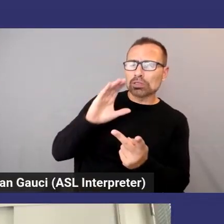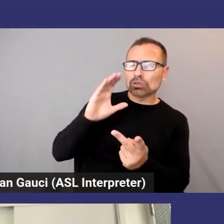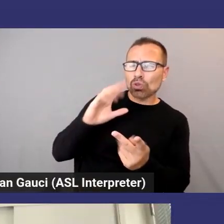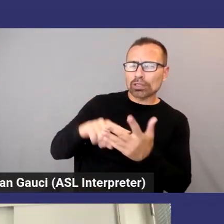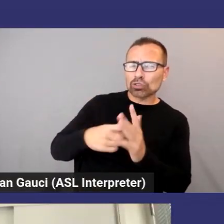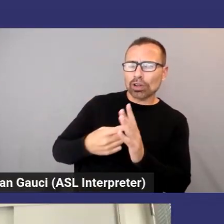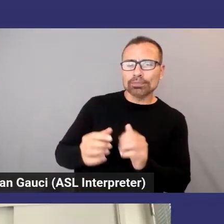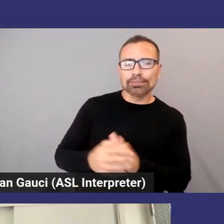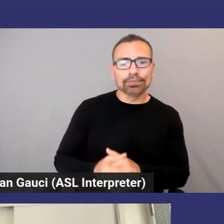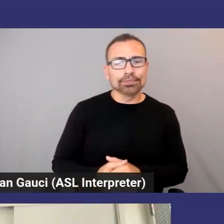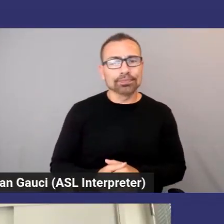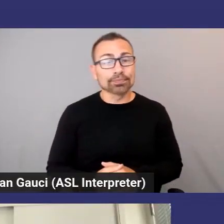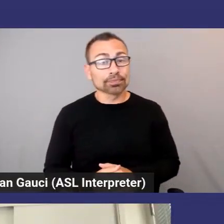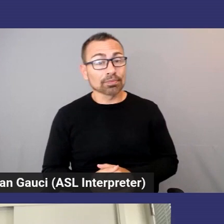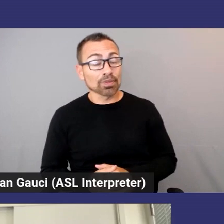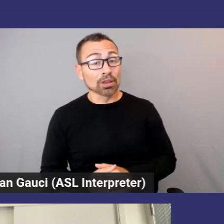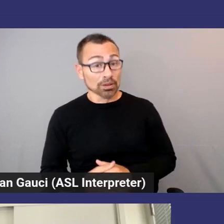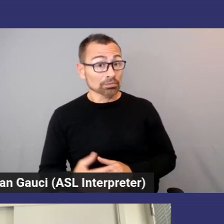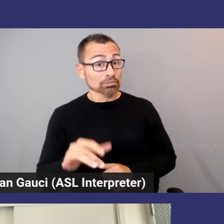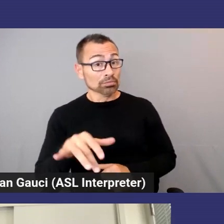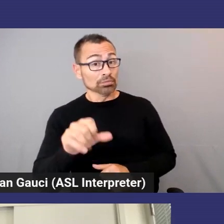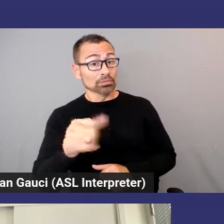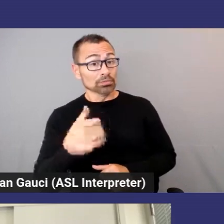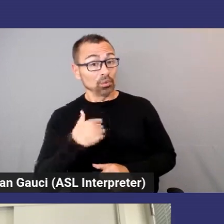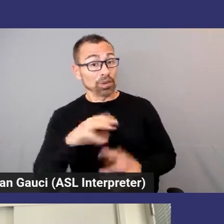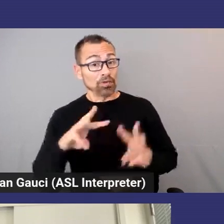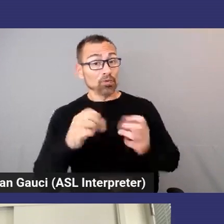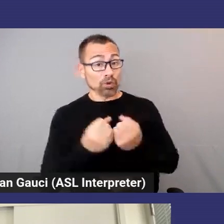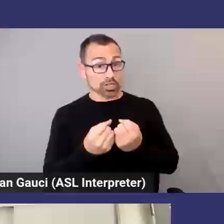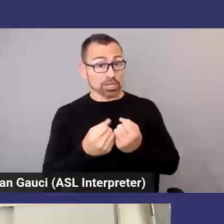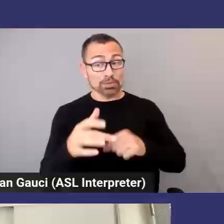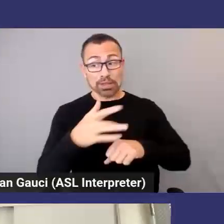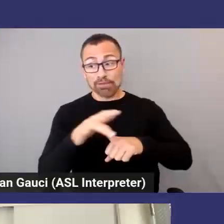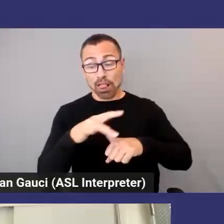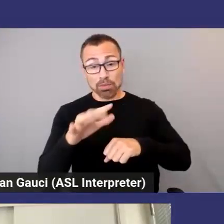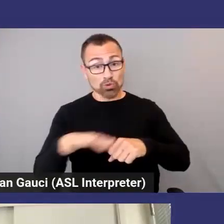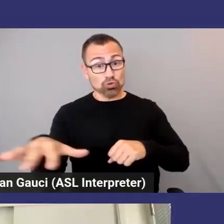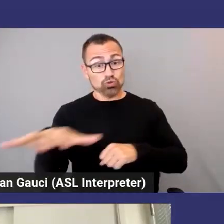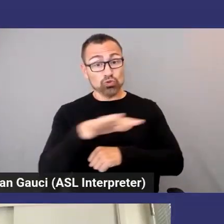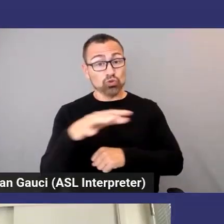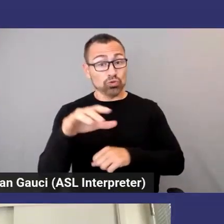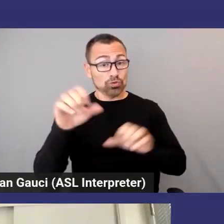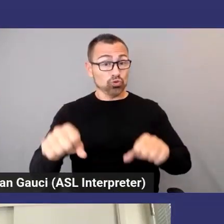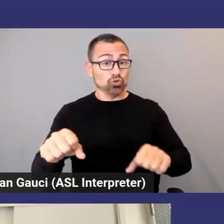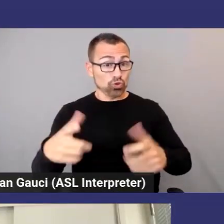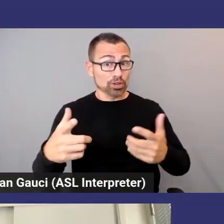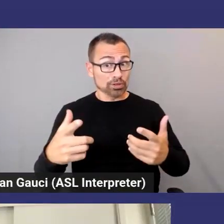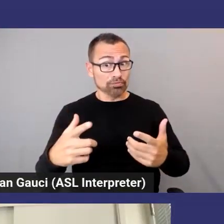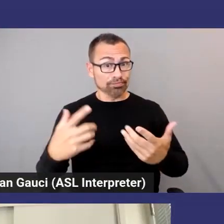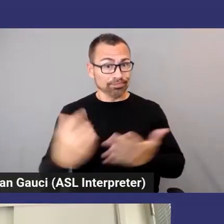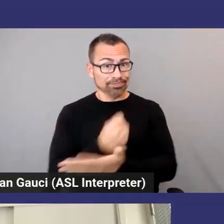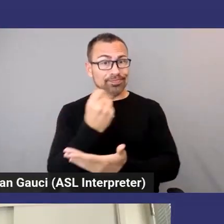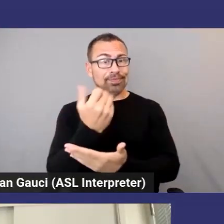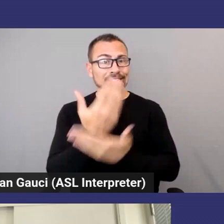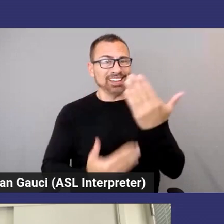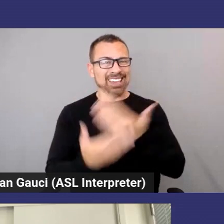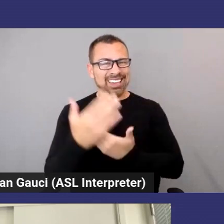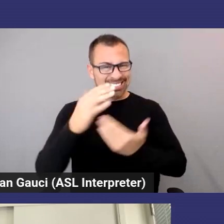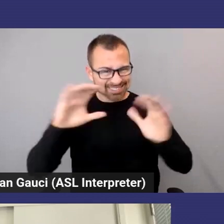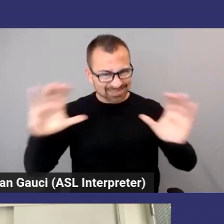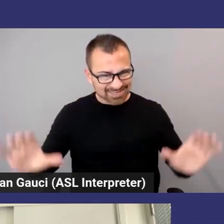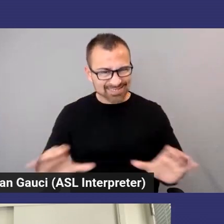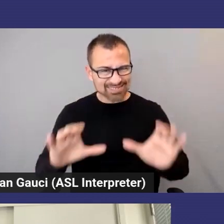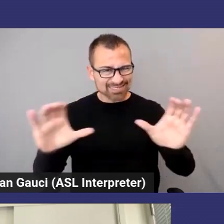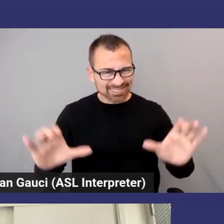going to have workshops available too. So we'll publish those really workshops as well for you to get a hands-on experience, both guided and